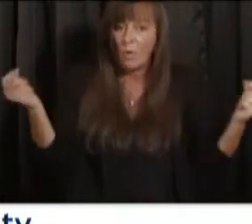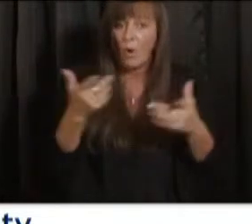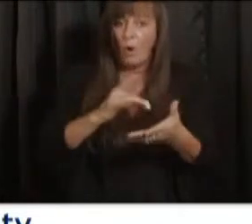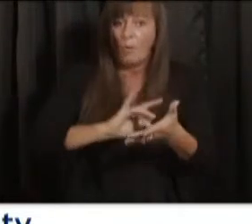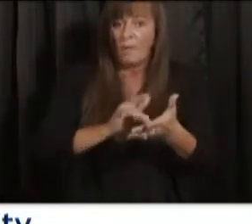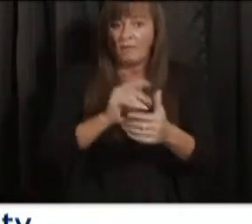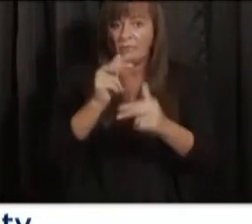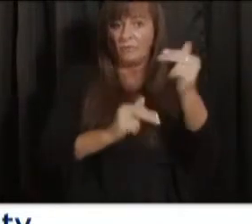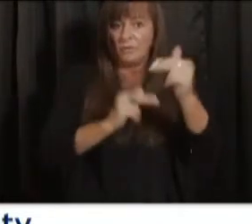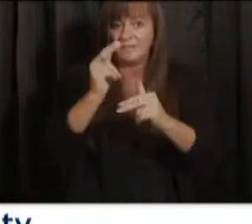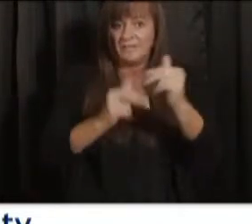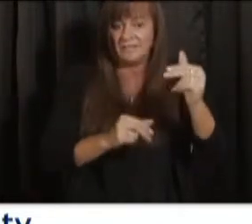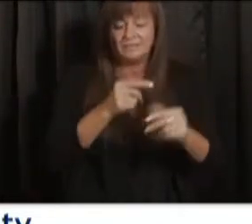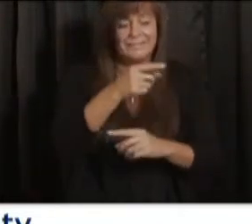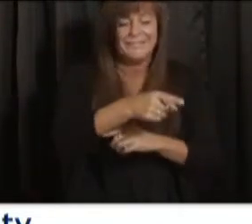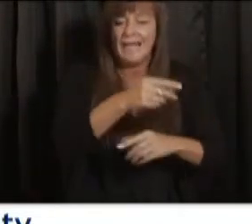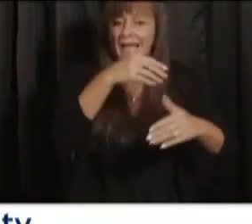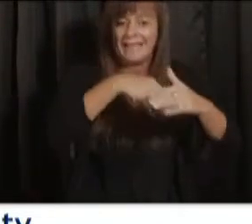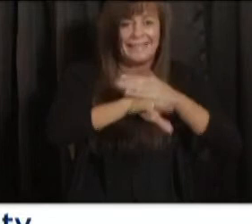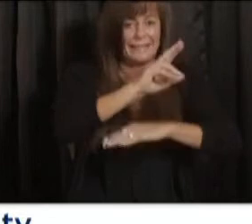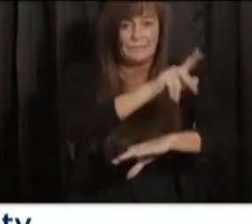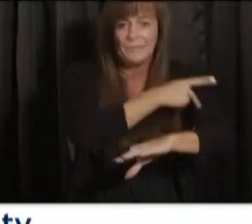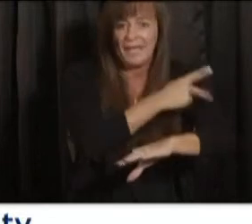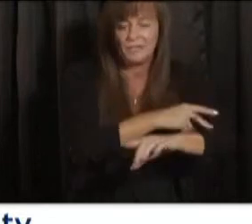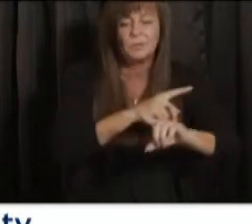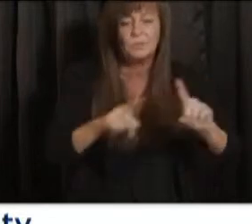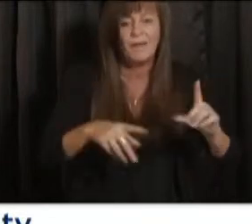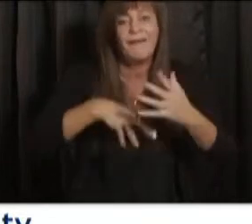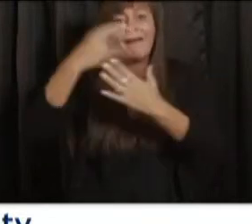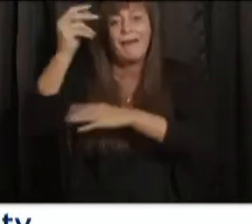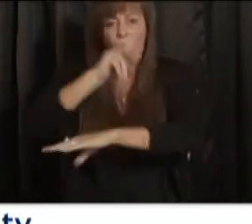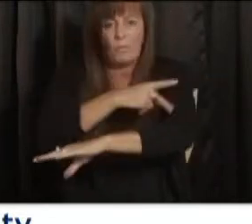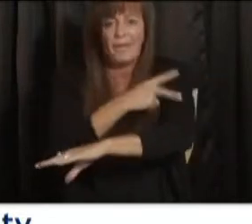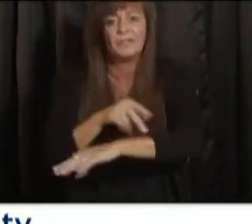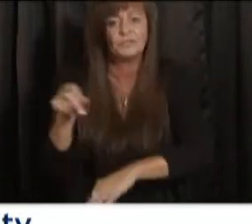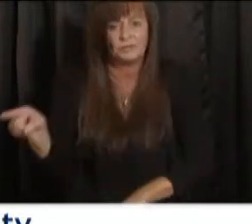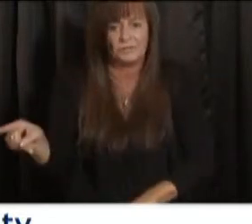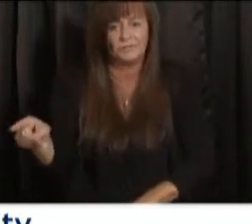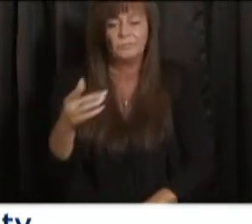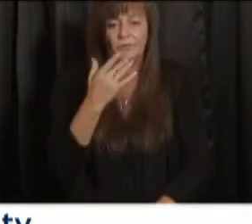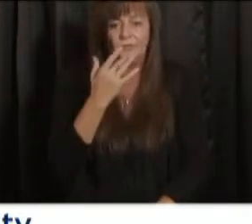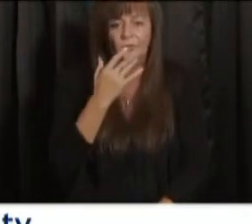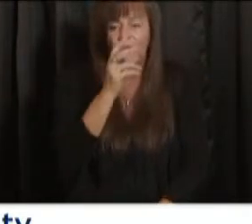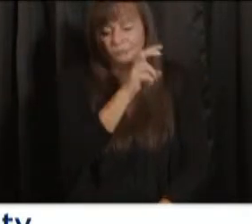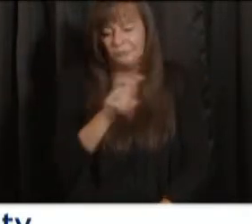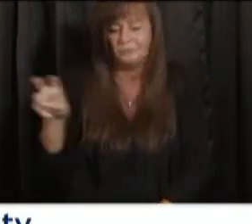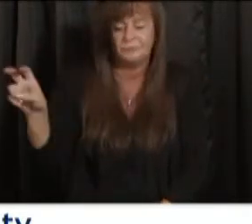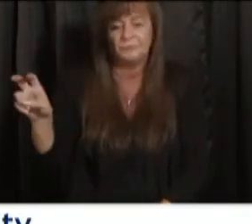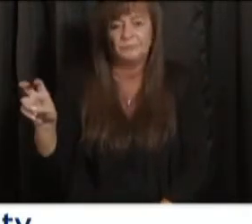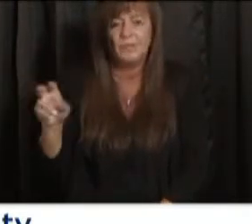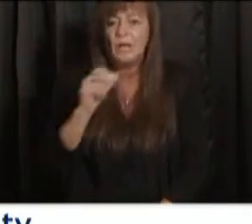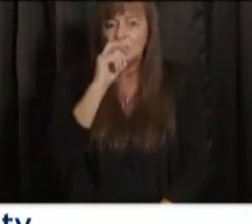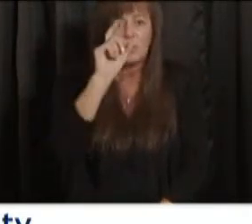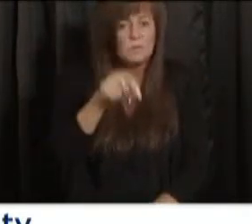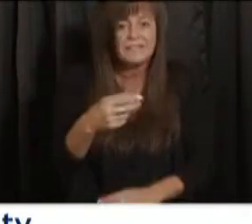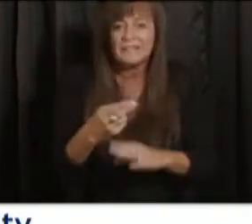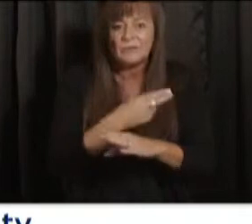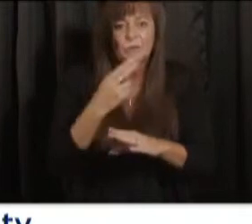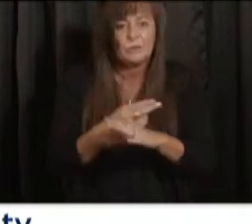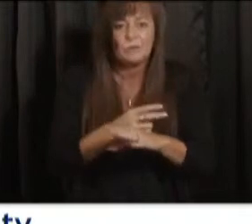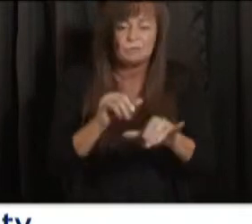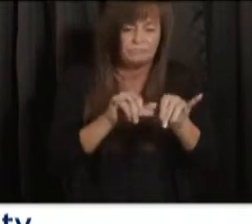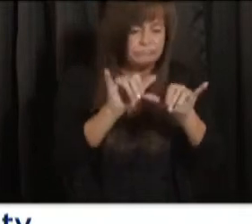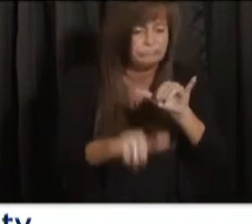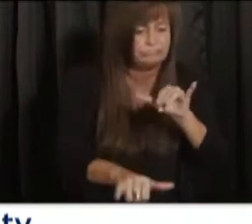to their outpatient or urgent care facilities across the state. So there is no reason to use hospital capacity